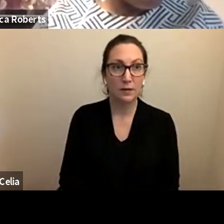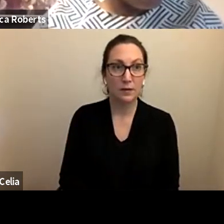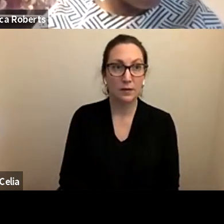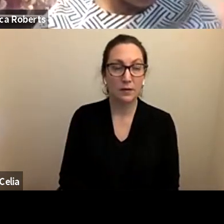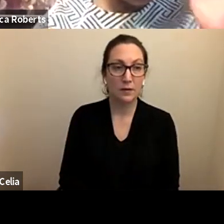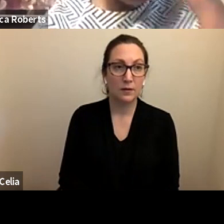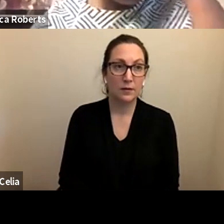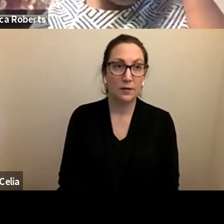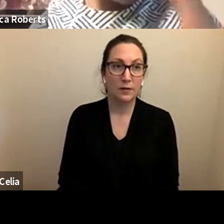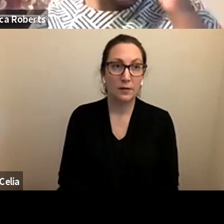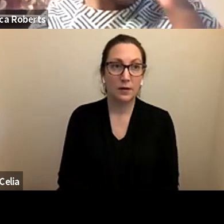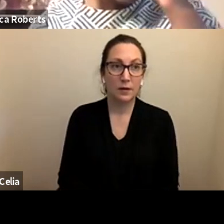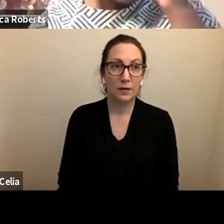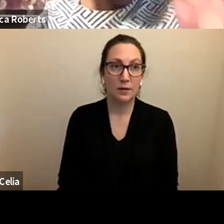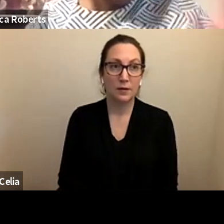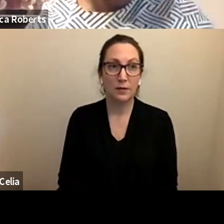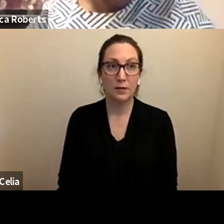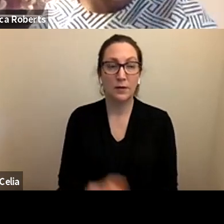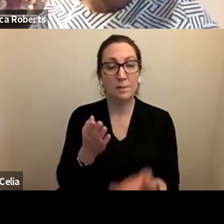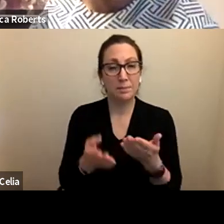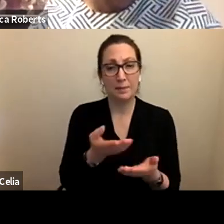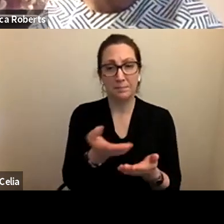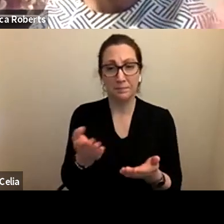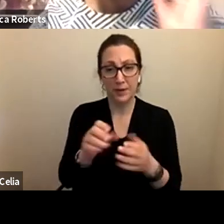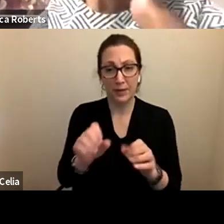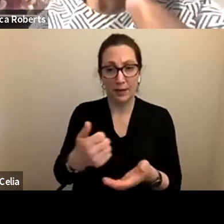help me grasp, but